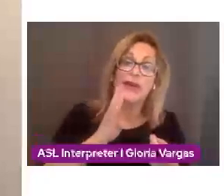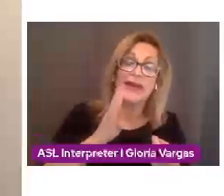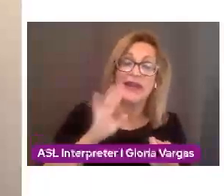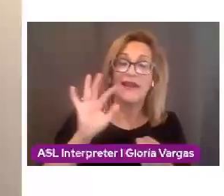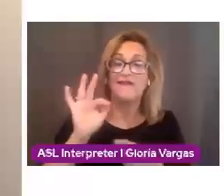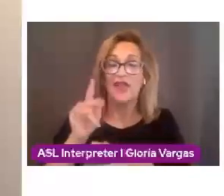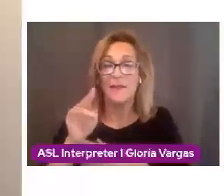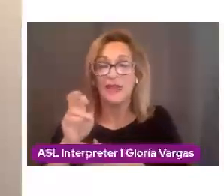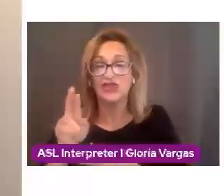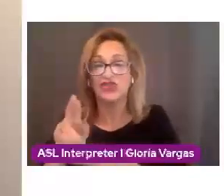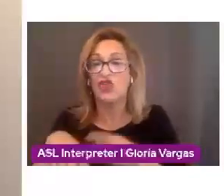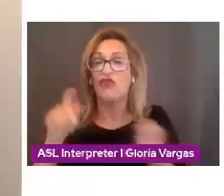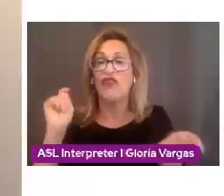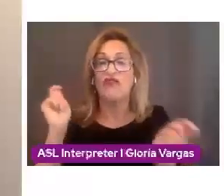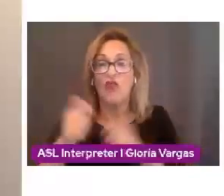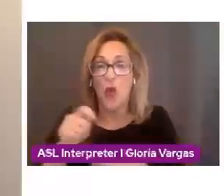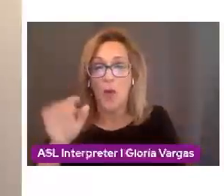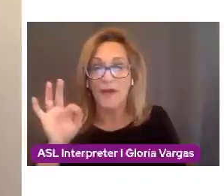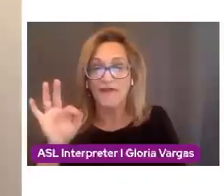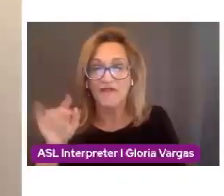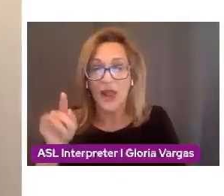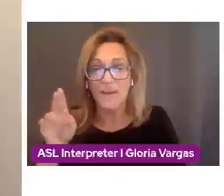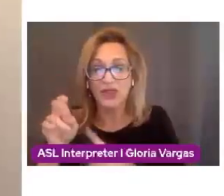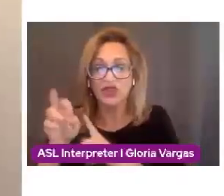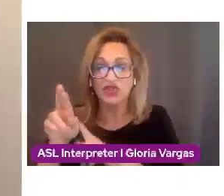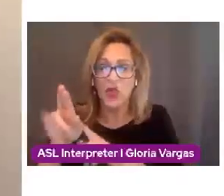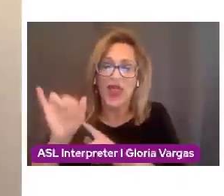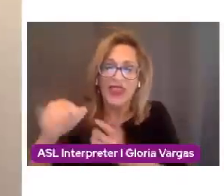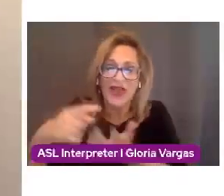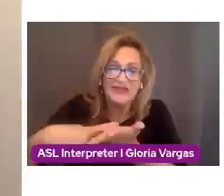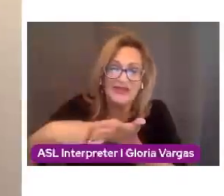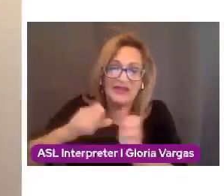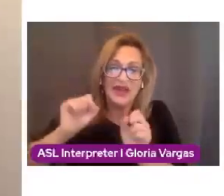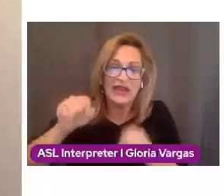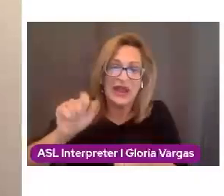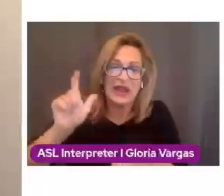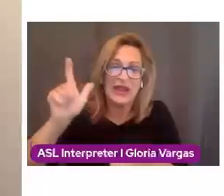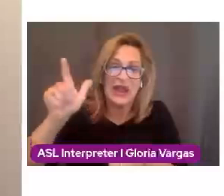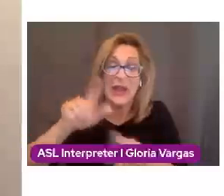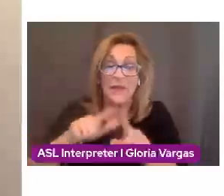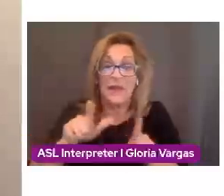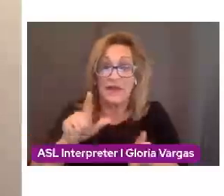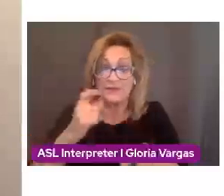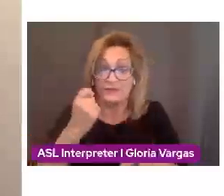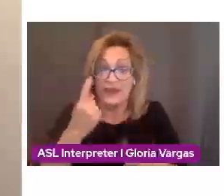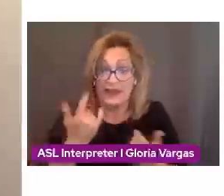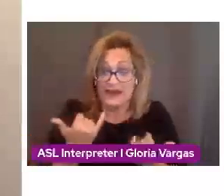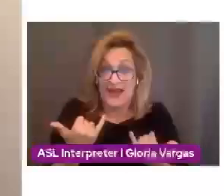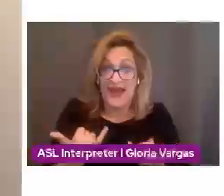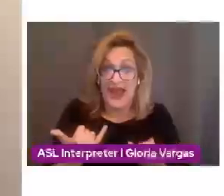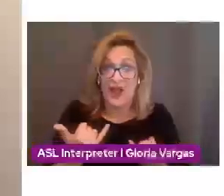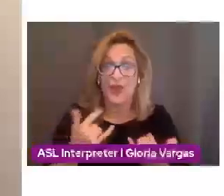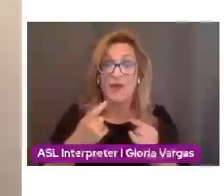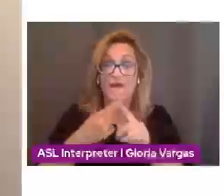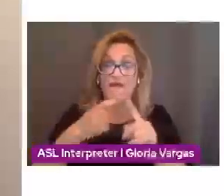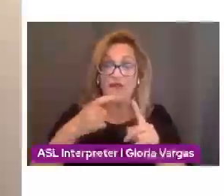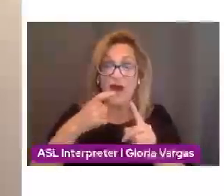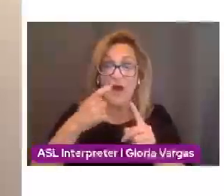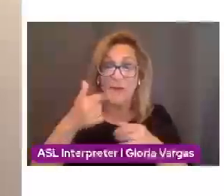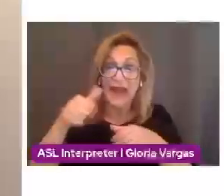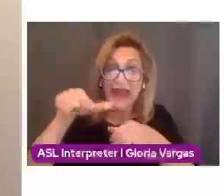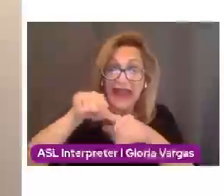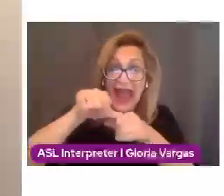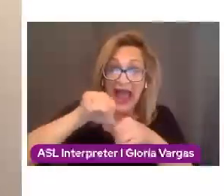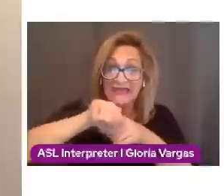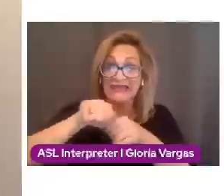too. But we cannot, we right now, from gas prices, we passed